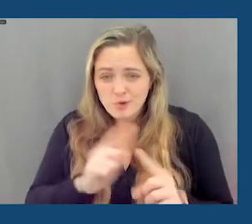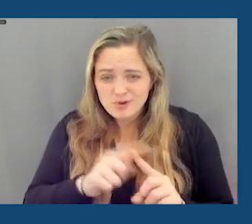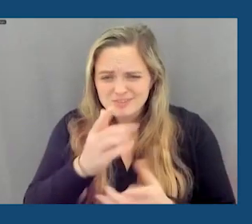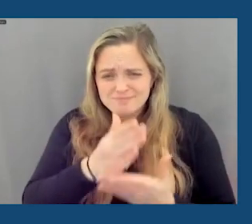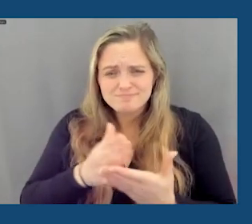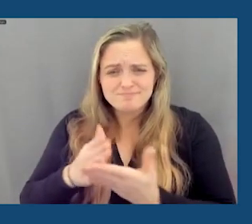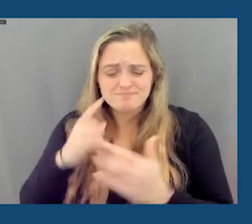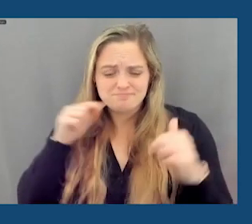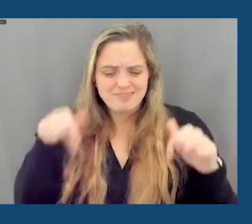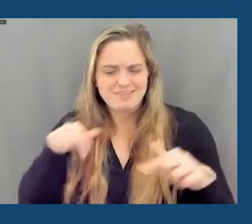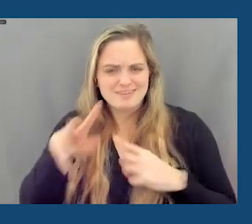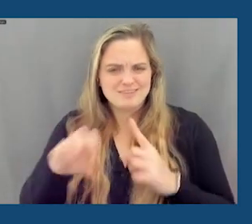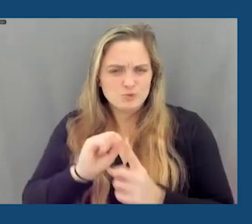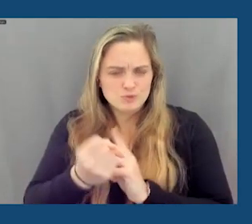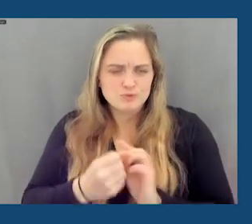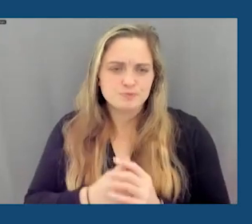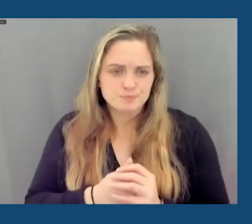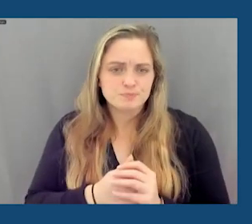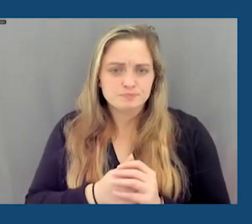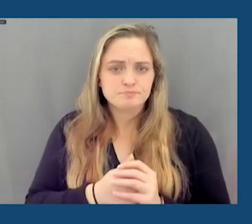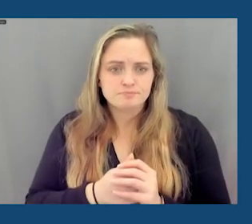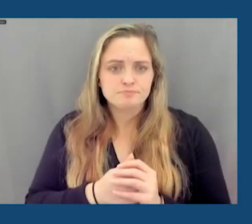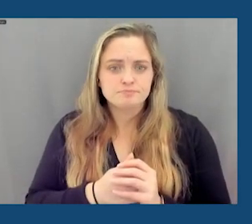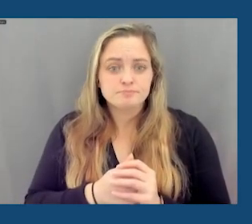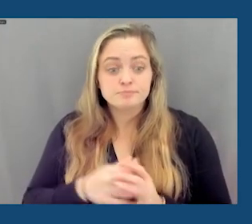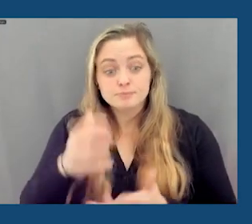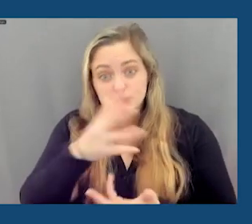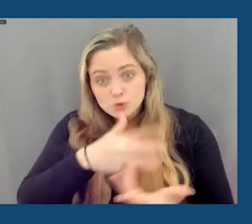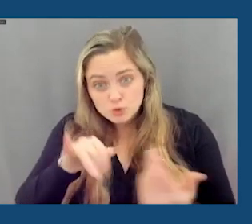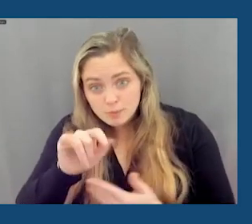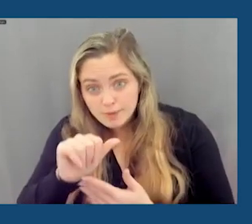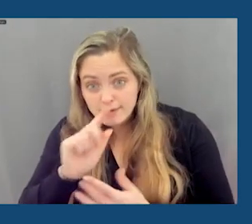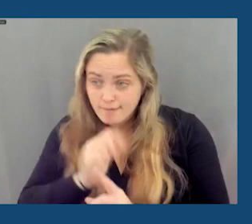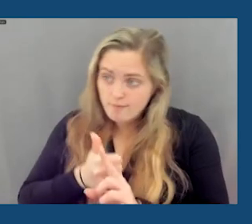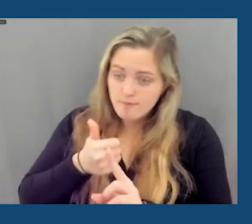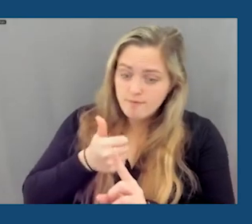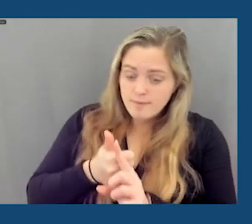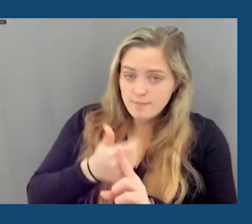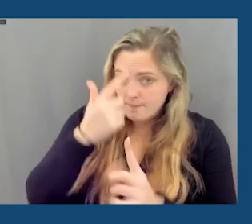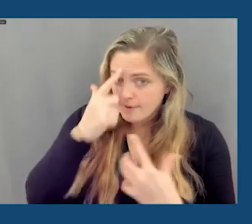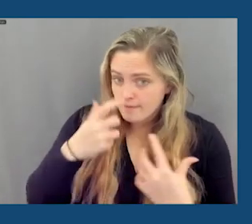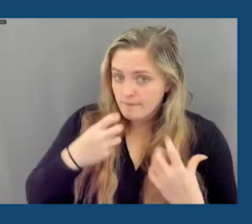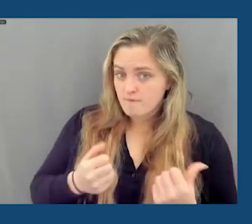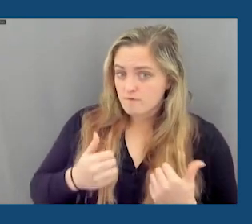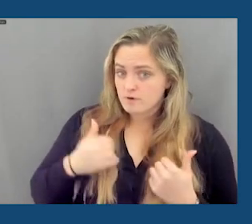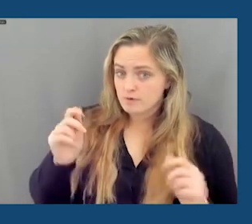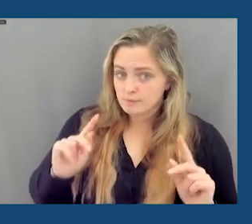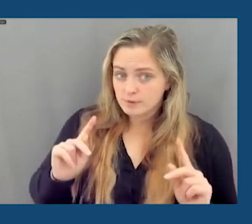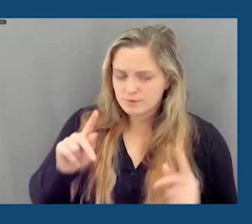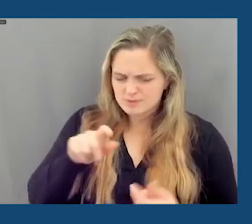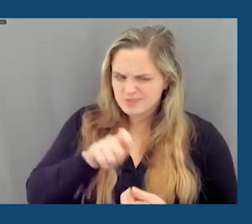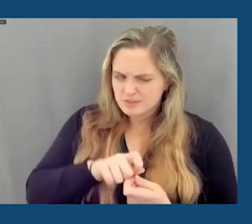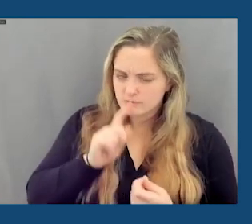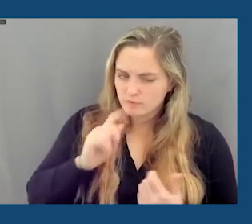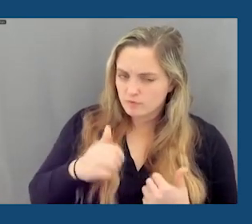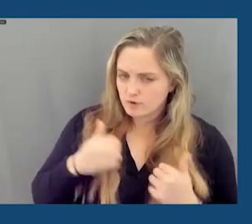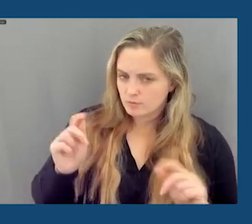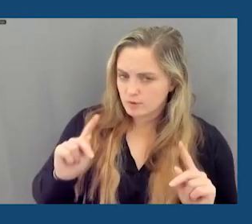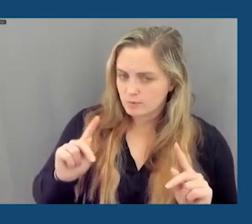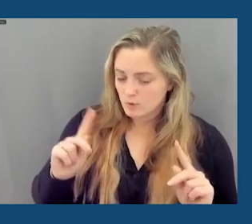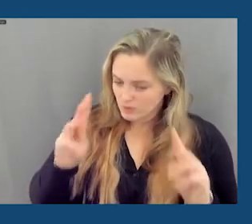this, and also the impact of social media on the mental health of our young people in particular. And it's something they were very candid